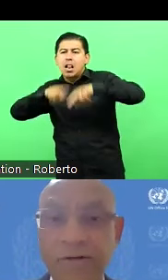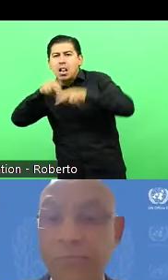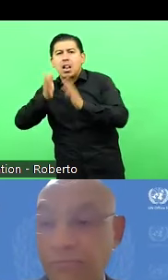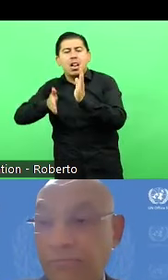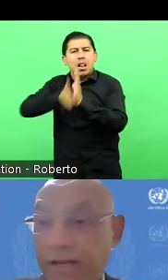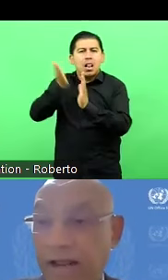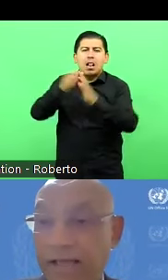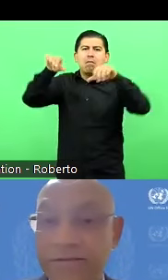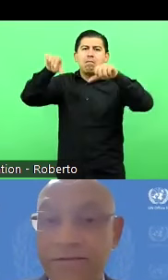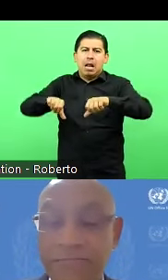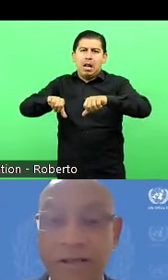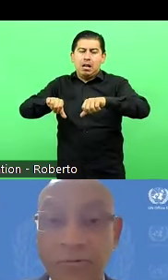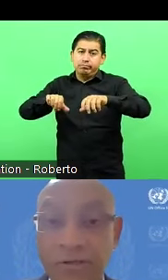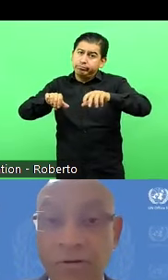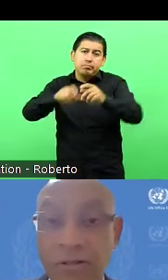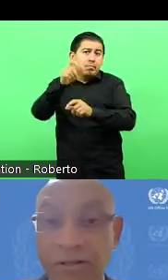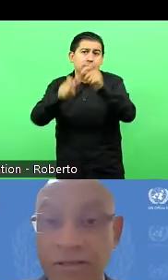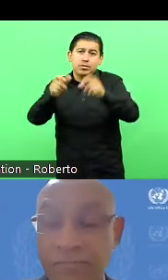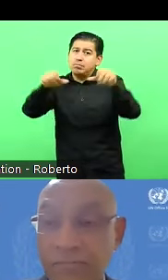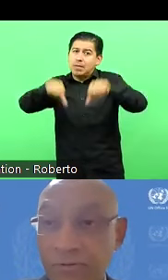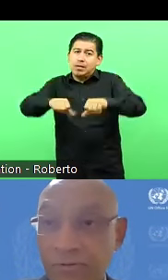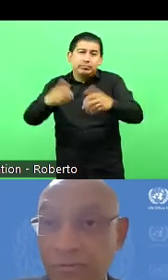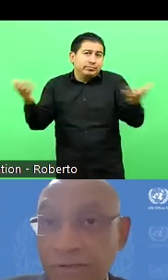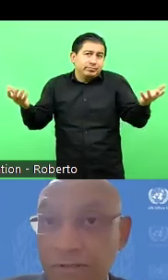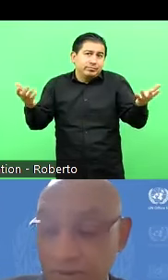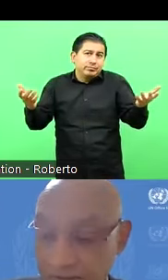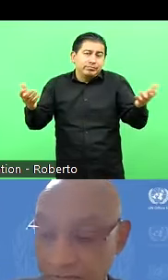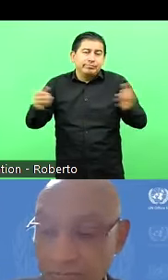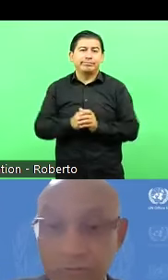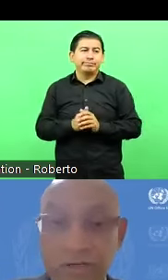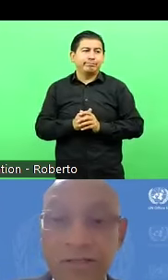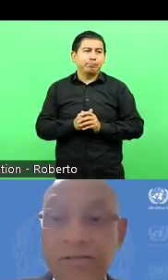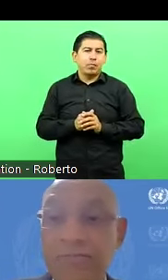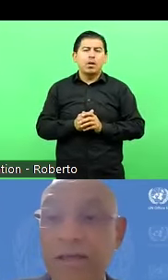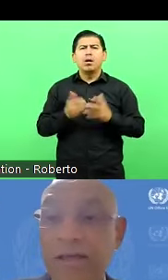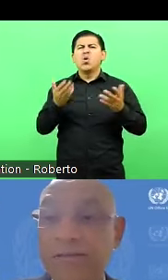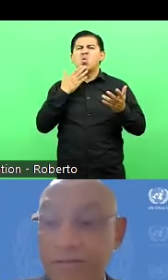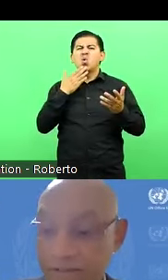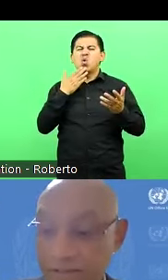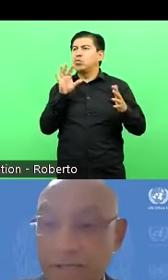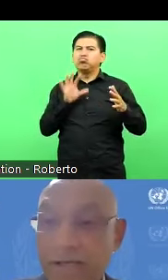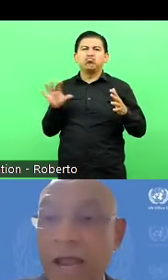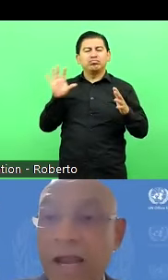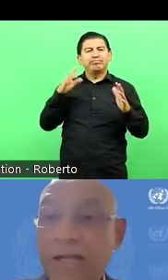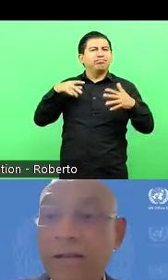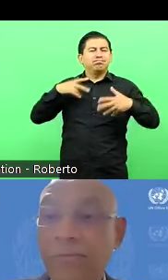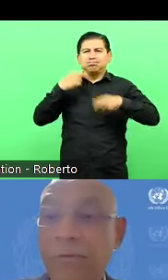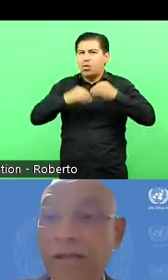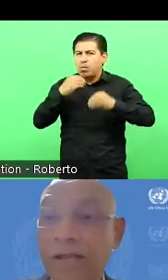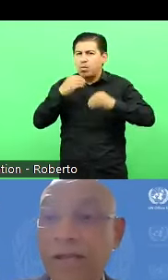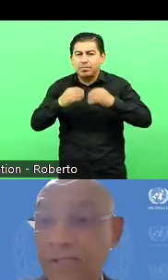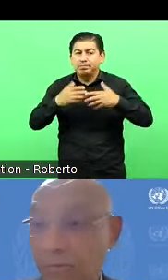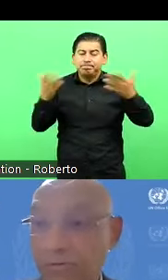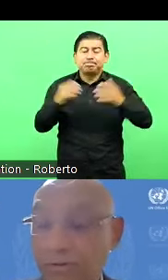that there are hazards around us all the time. So for example, in the room you said there is a fire hazard, and we